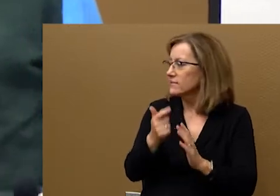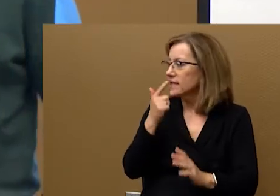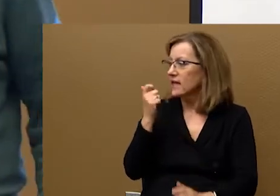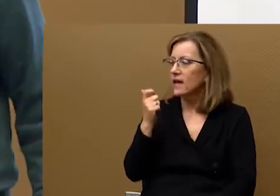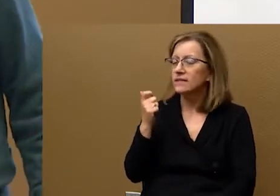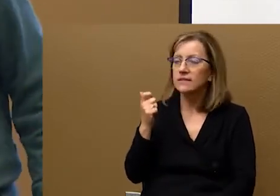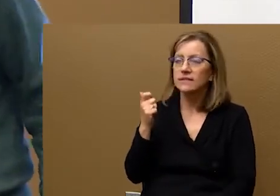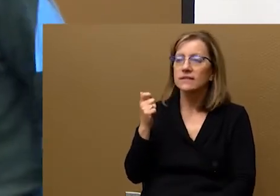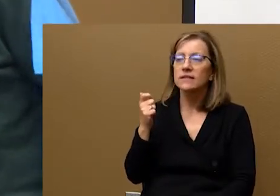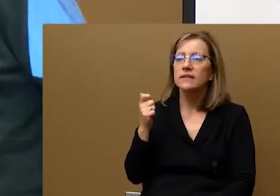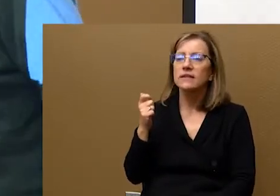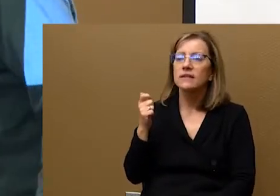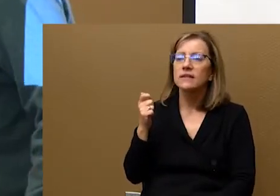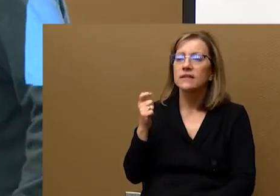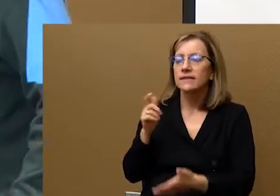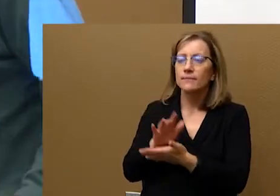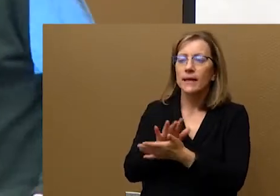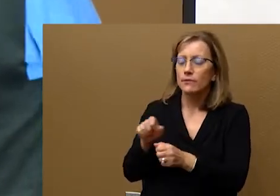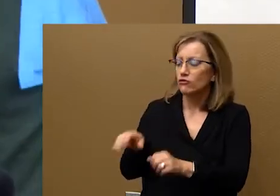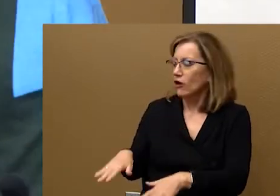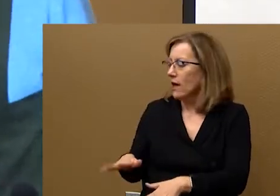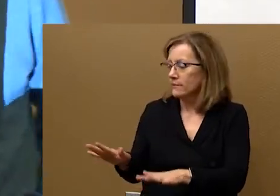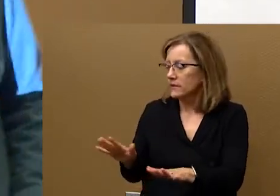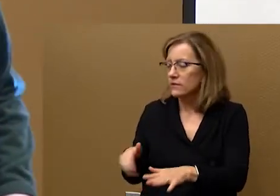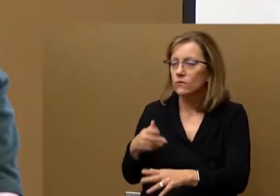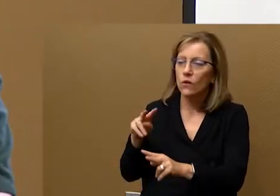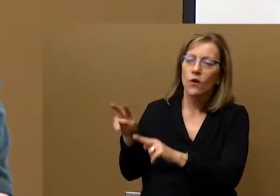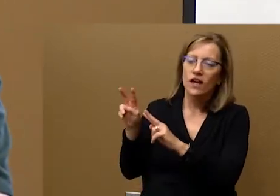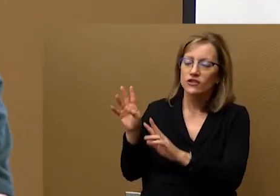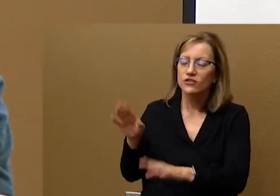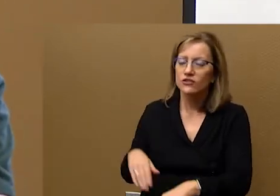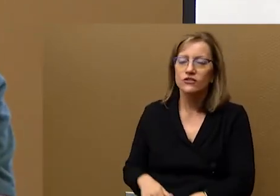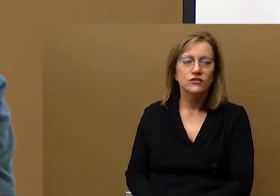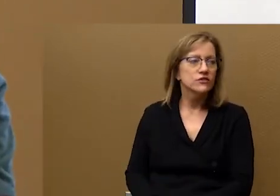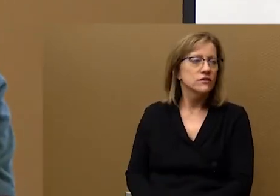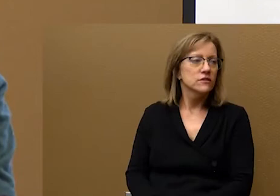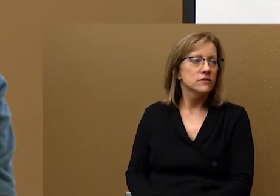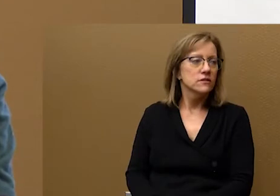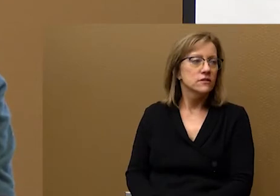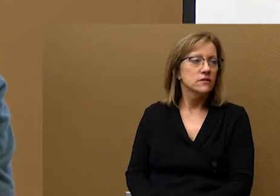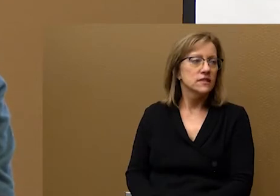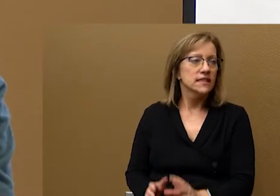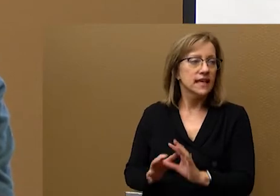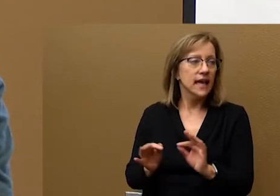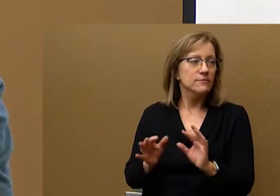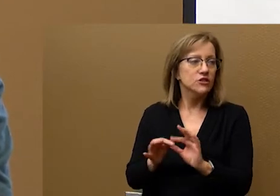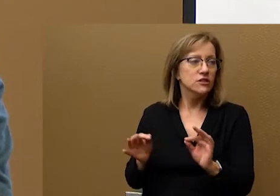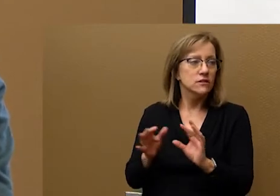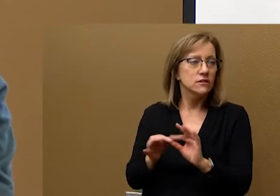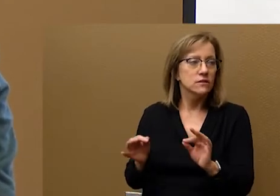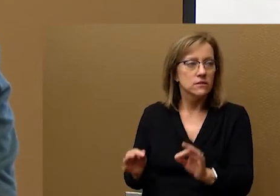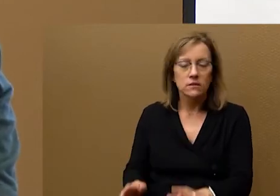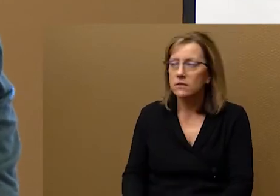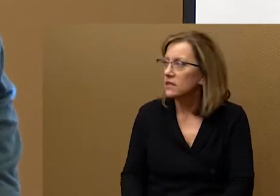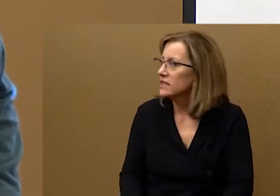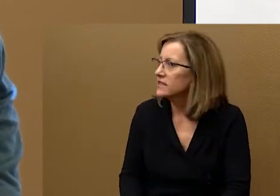parenting skills because, I'll get that in a second. So let's watch this. Hopefully we'll get on without much difficulty.